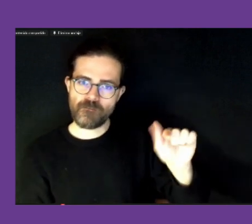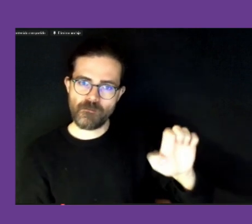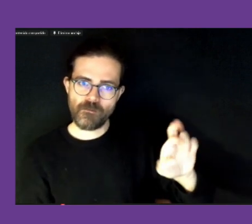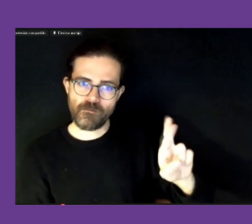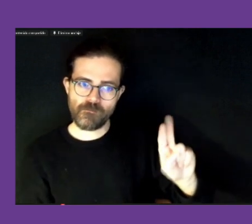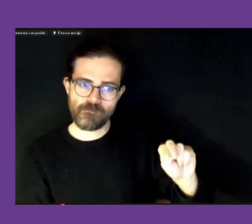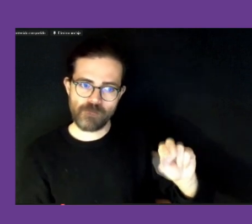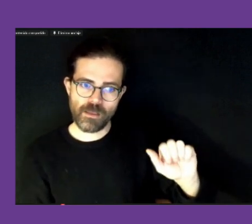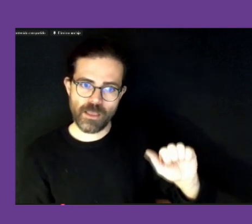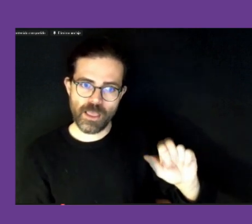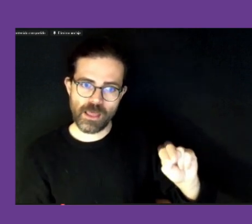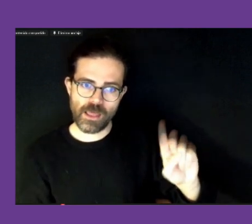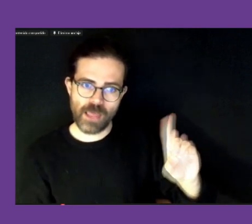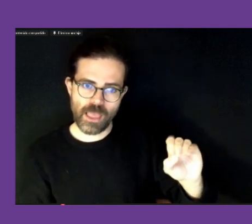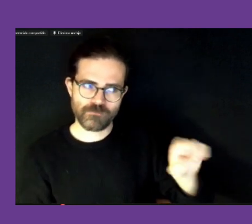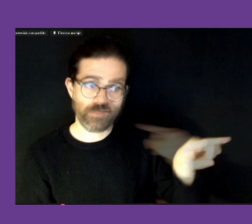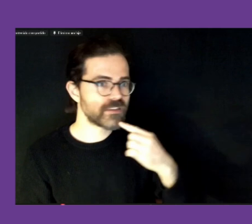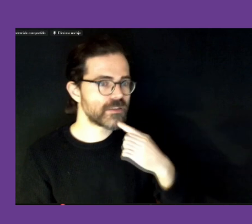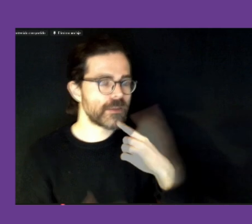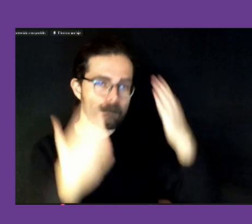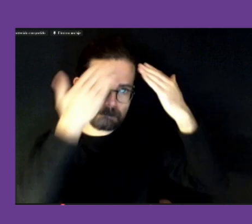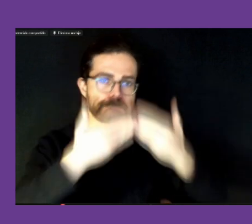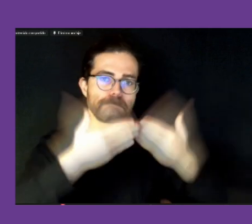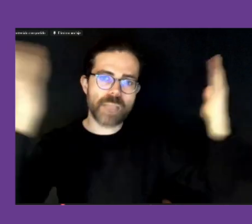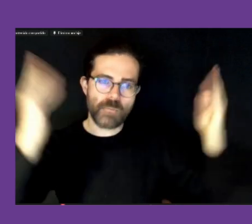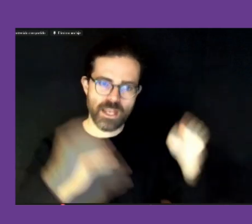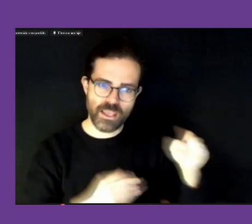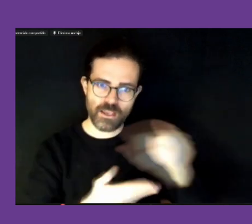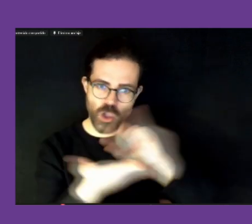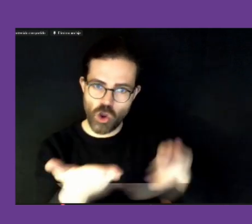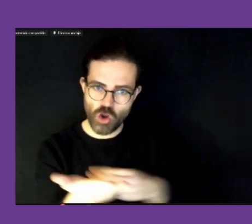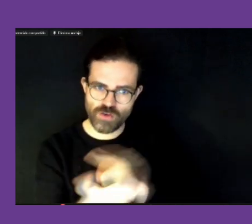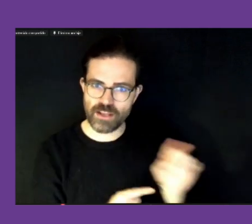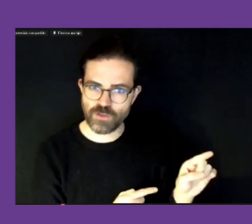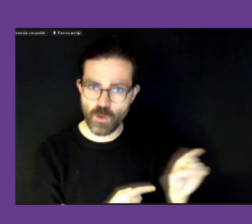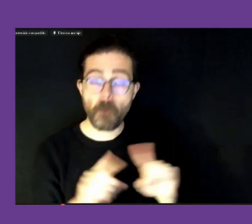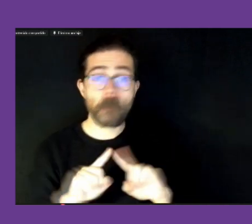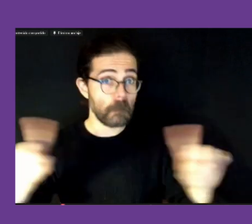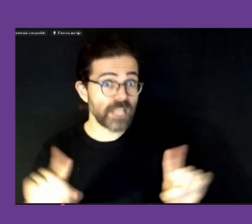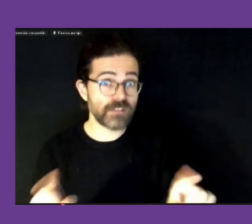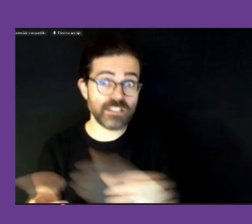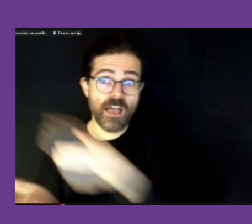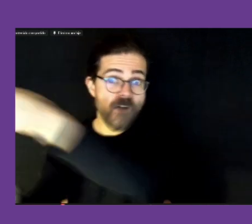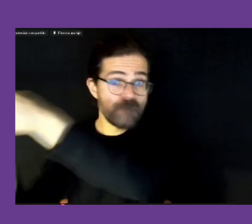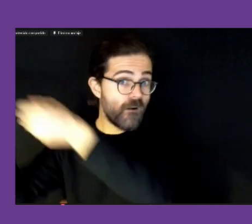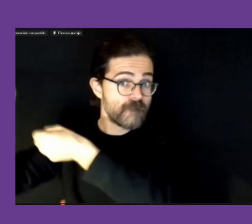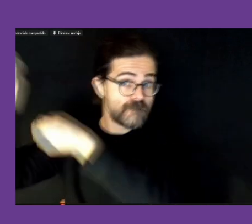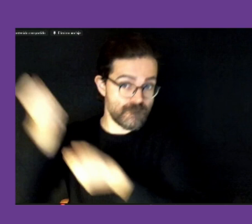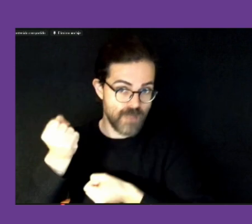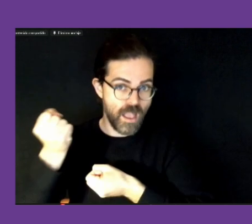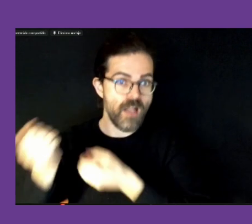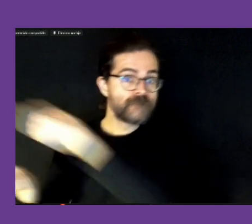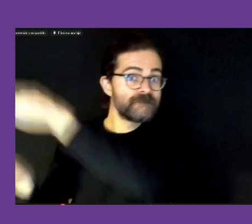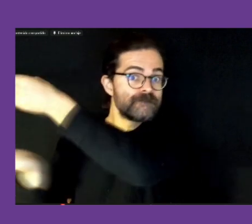procurement, public procurement, but also European funds as well that are also have an